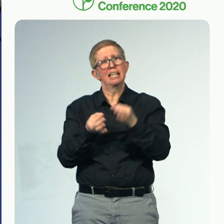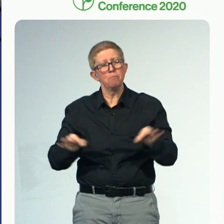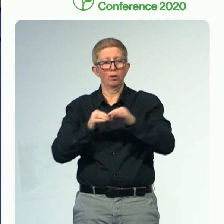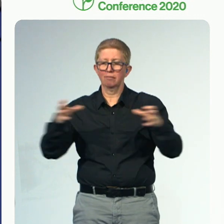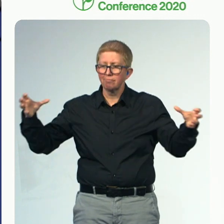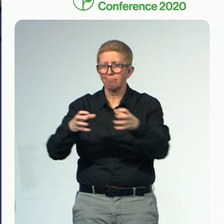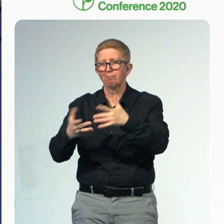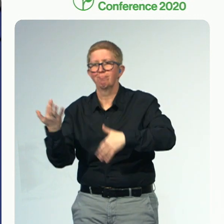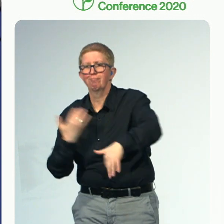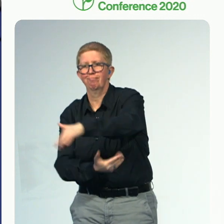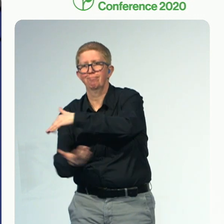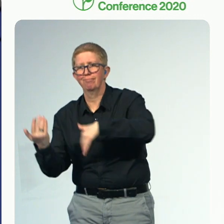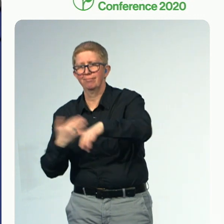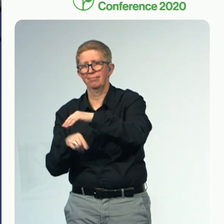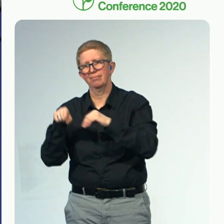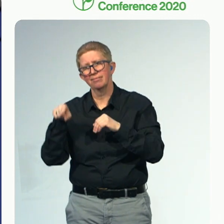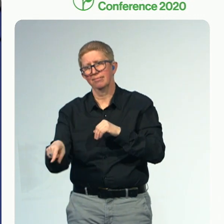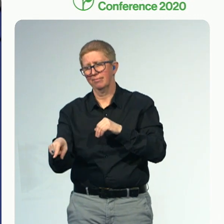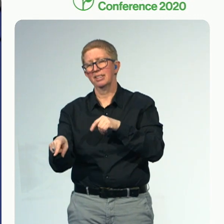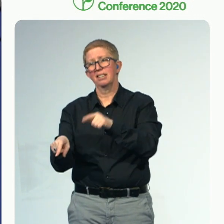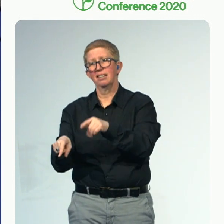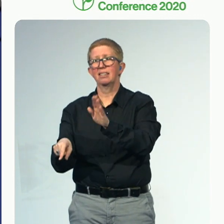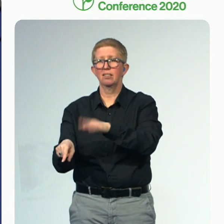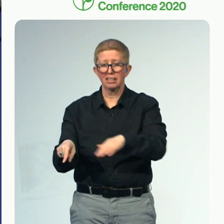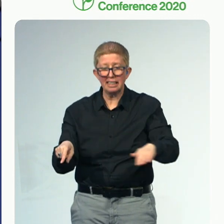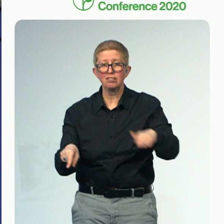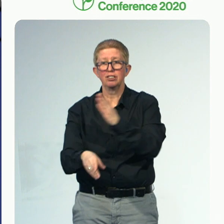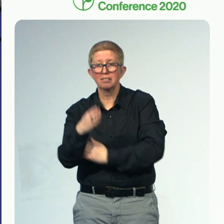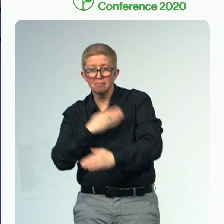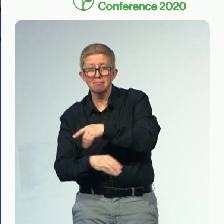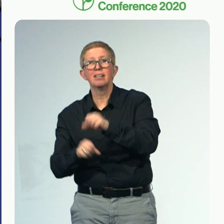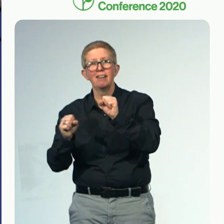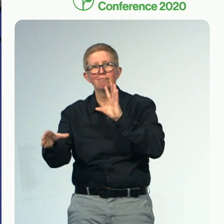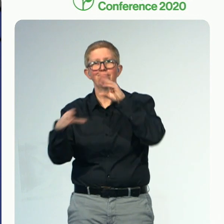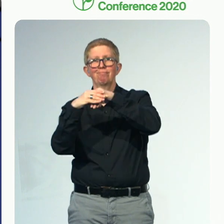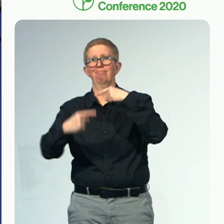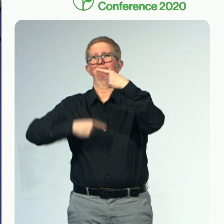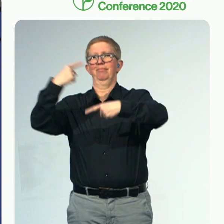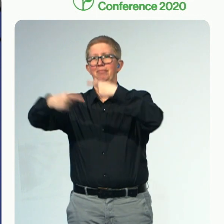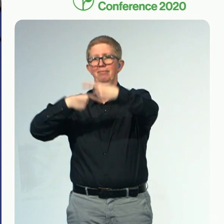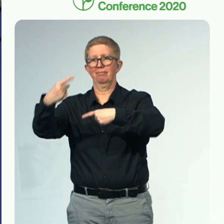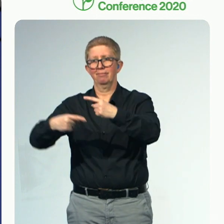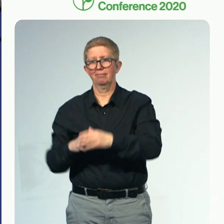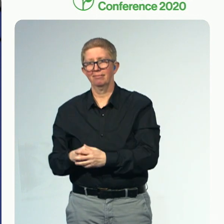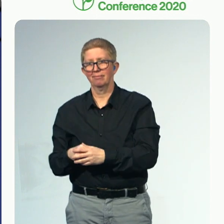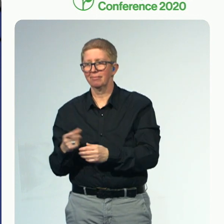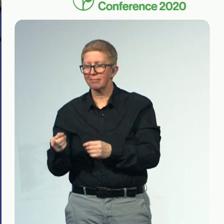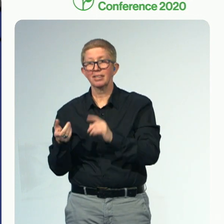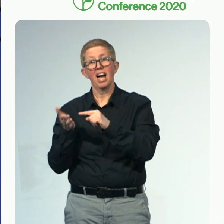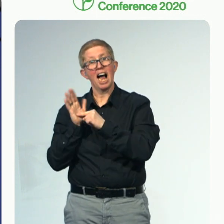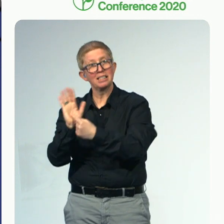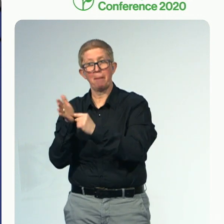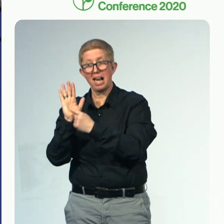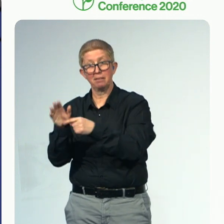And also, what more we can do, I would add, we need to share examples of good practice, like our previous presenter said. We also need to share